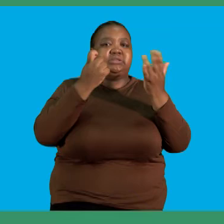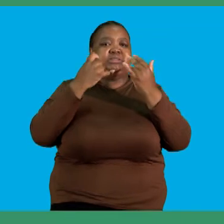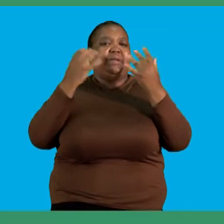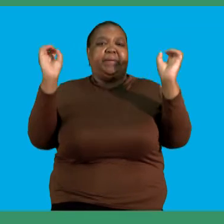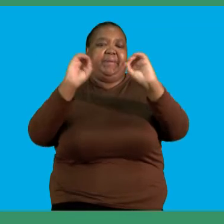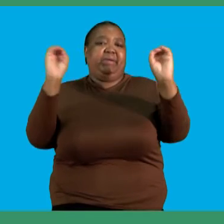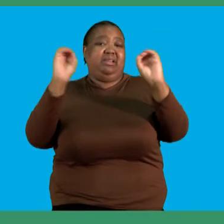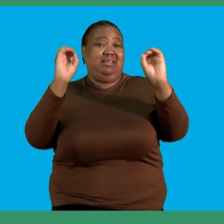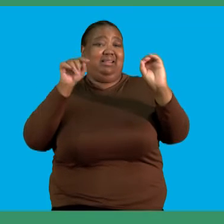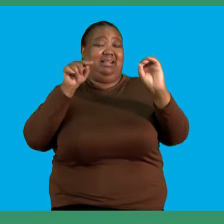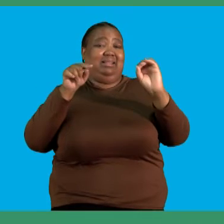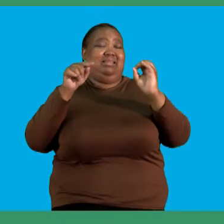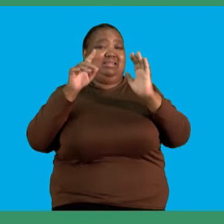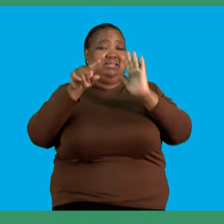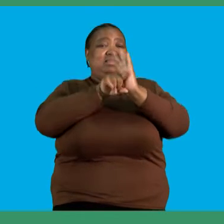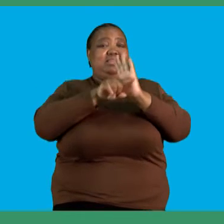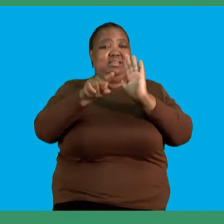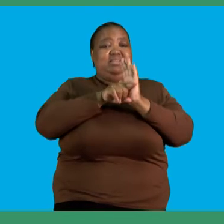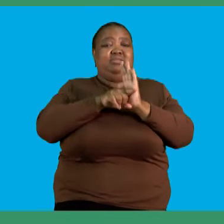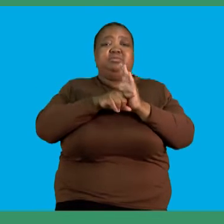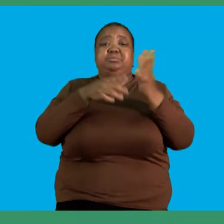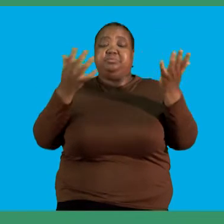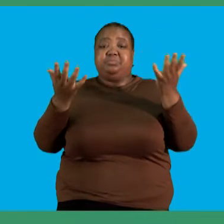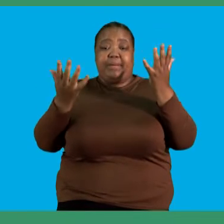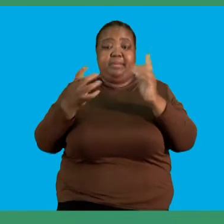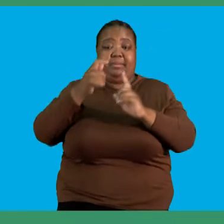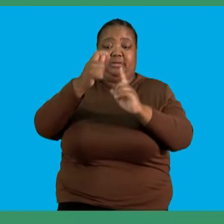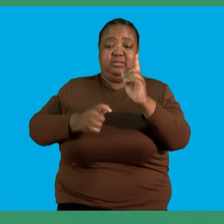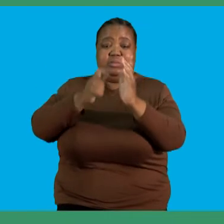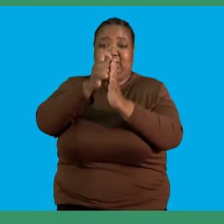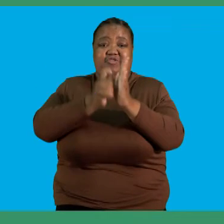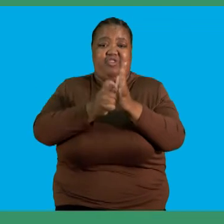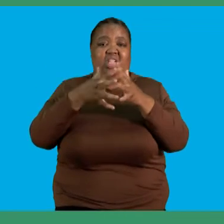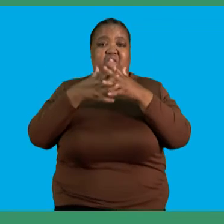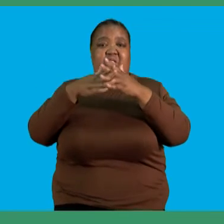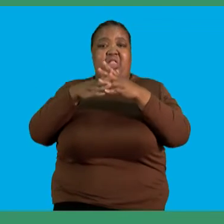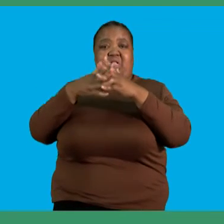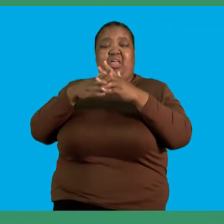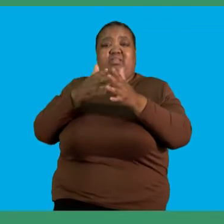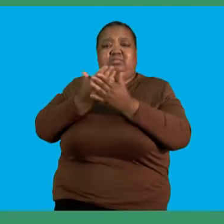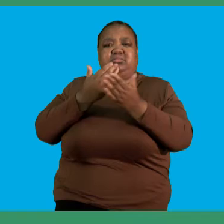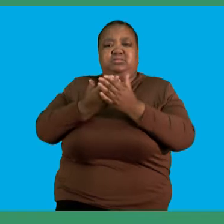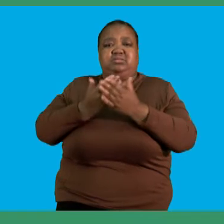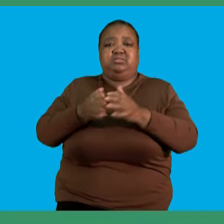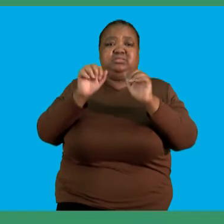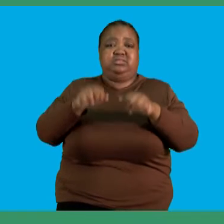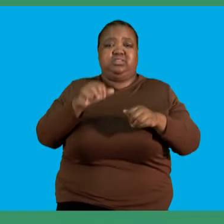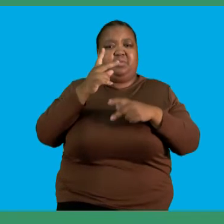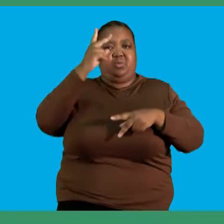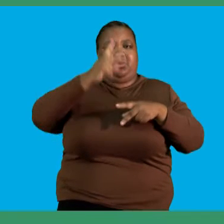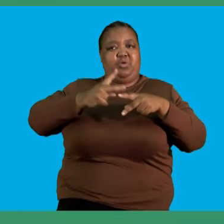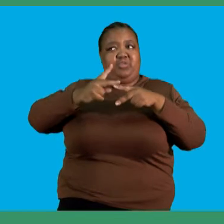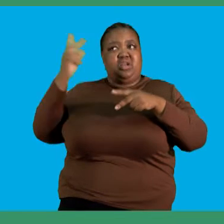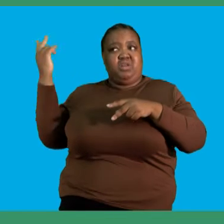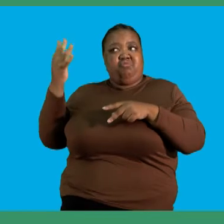be listed, so that can be the negative impact. And the handwriting may be untidy, which may